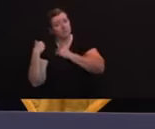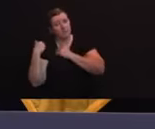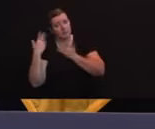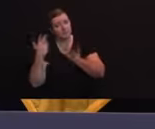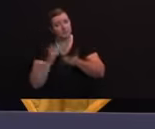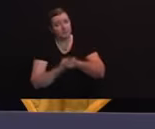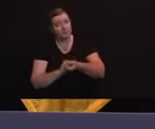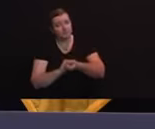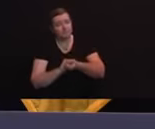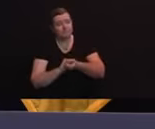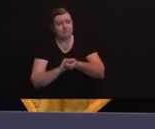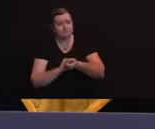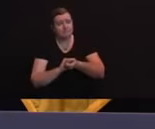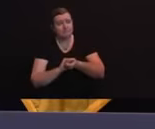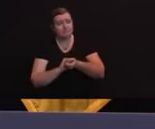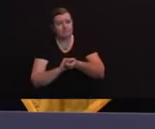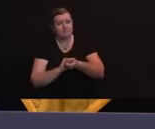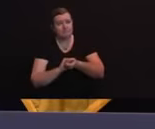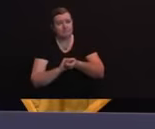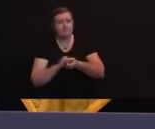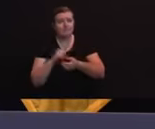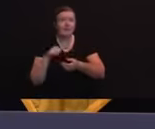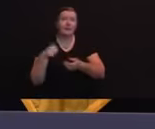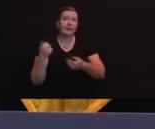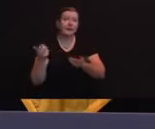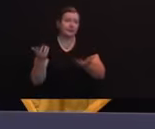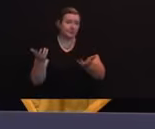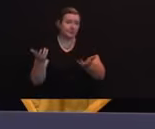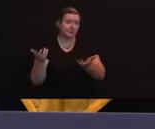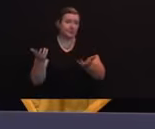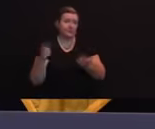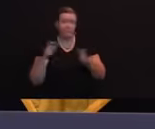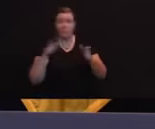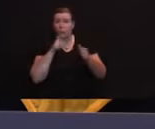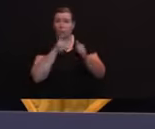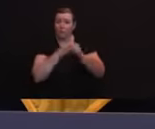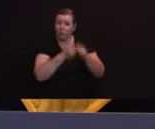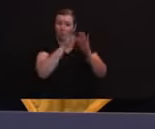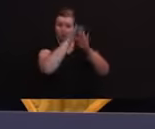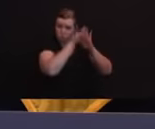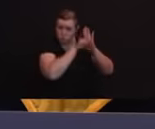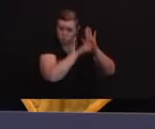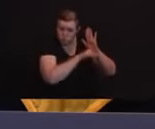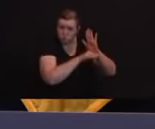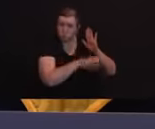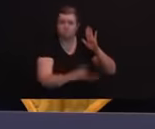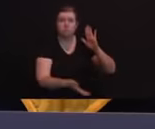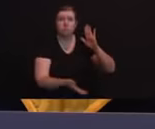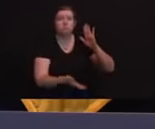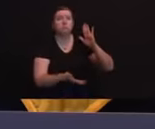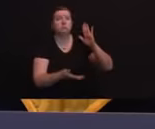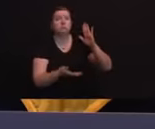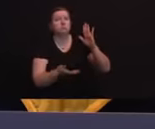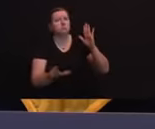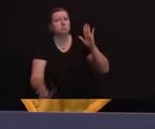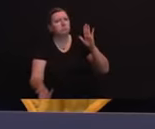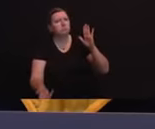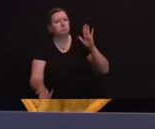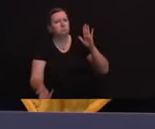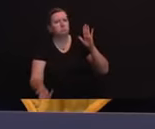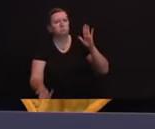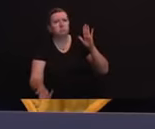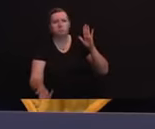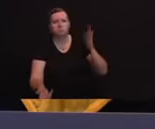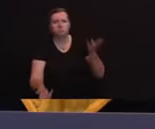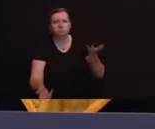will. Other drastic action, or you can imagine other steps, which we don't want to take, but we've already shut the garage